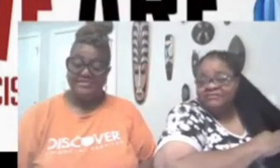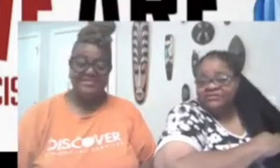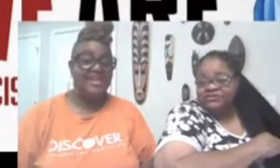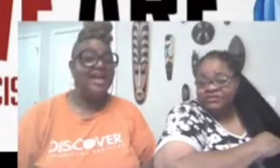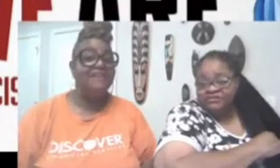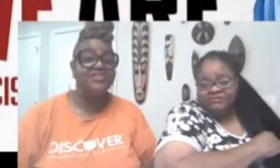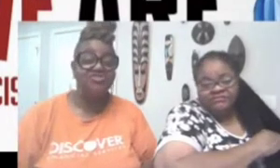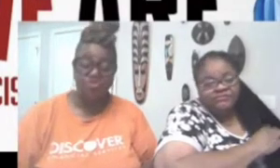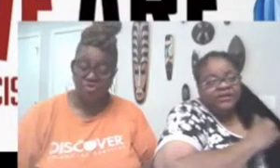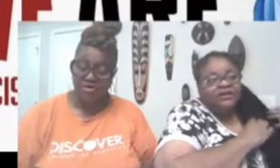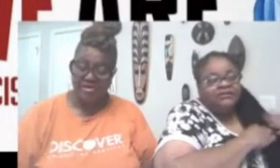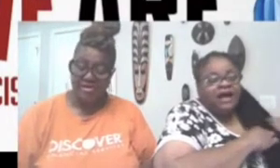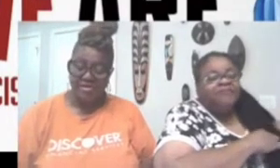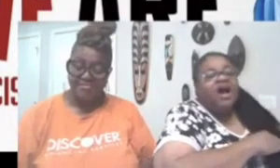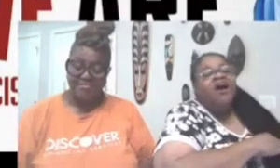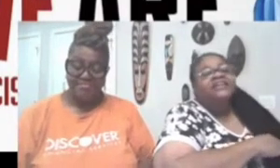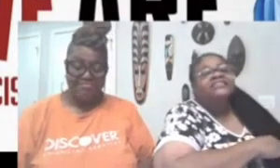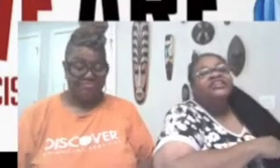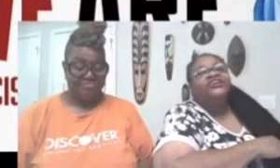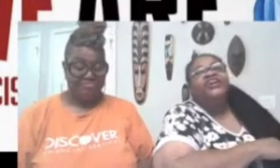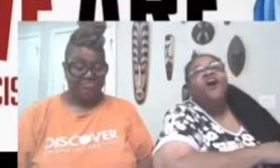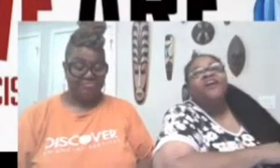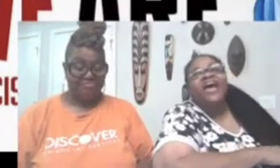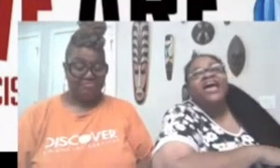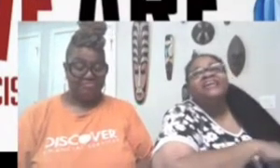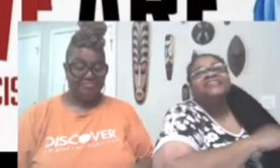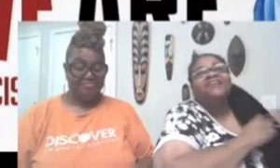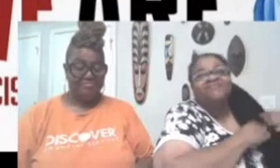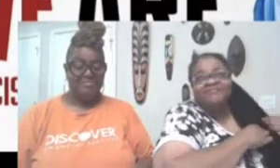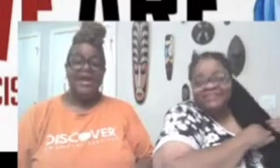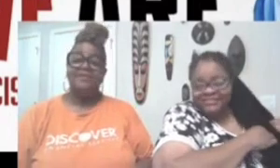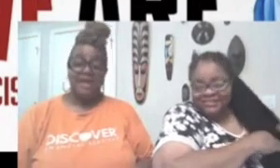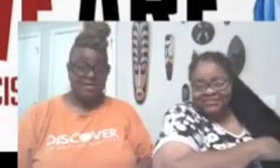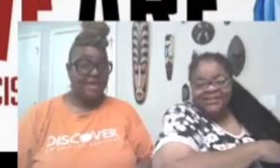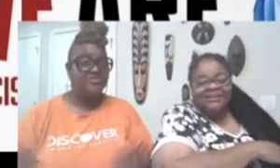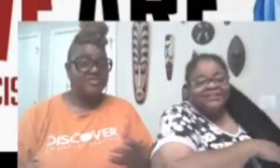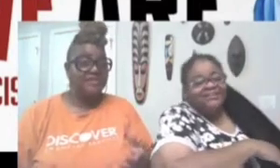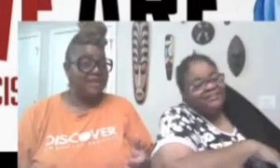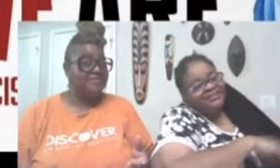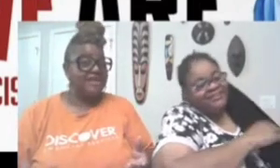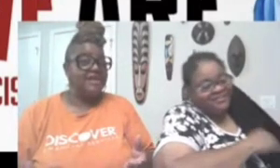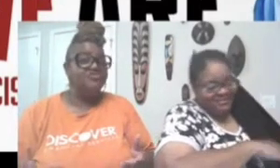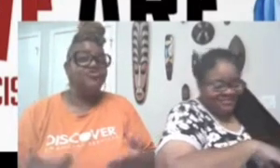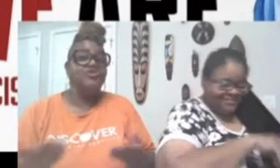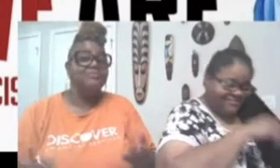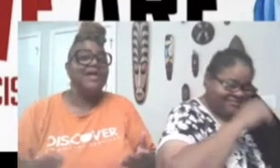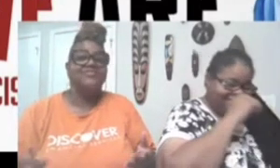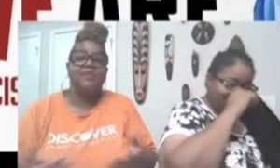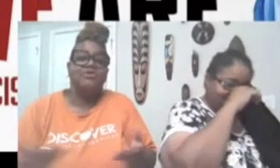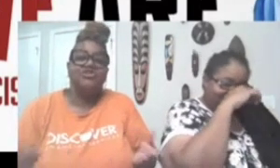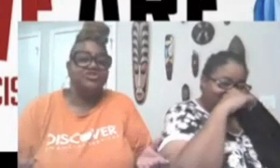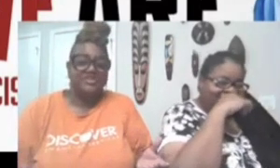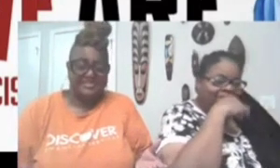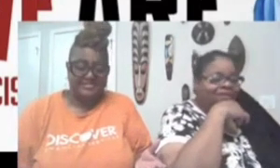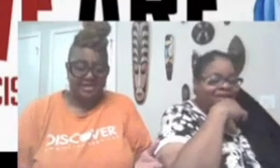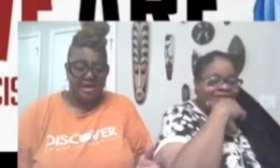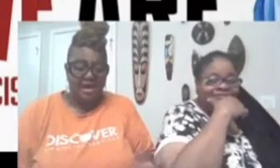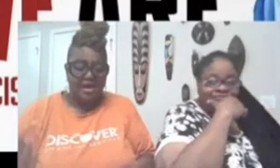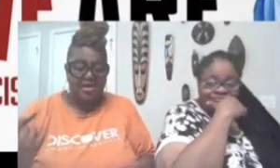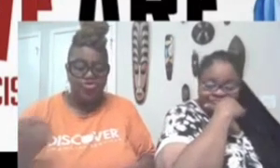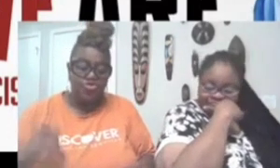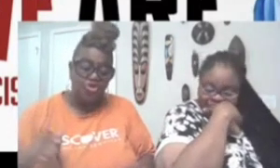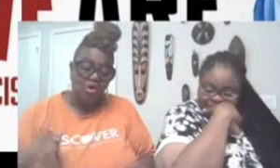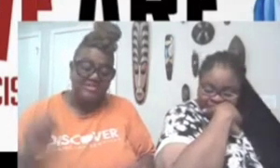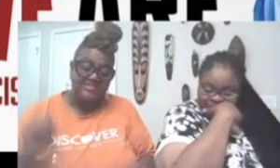slaves insured? Slaves insured. I'm going to New York, Hazel. What you doing? They insured them like they were goods. Okay.